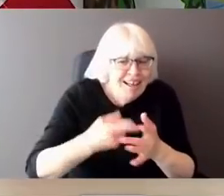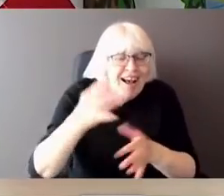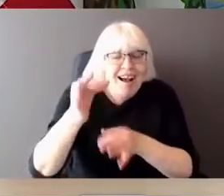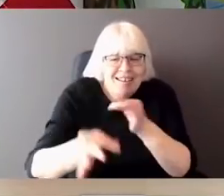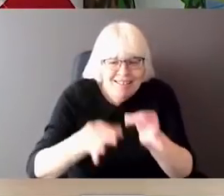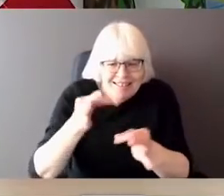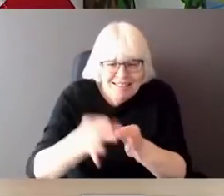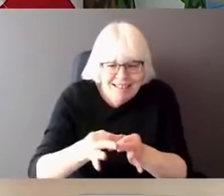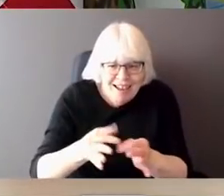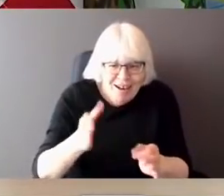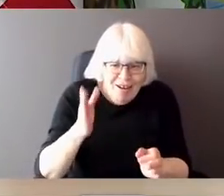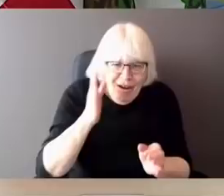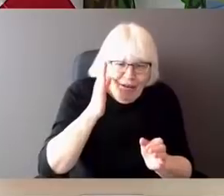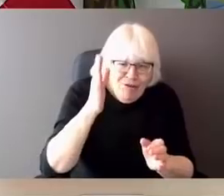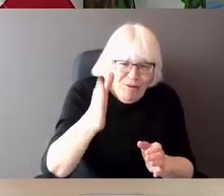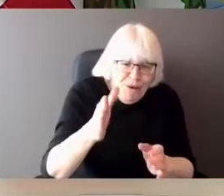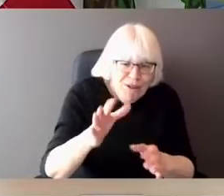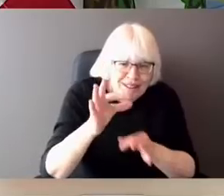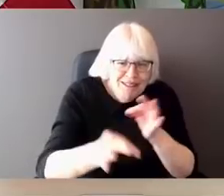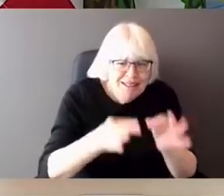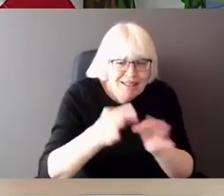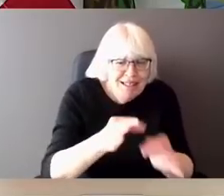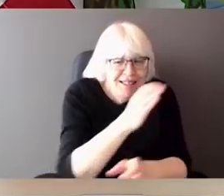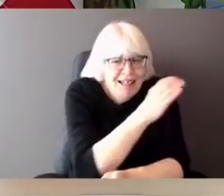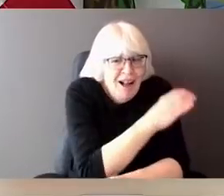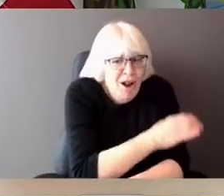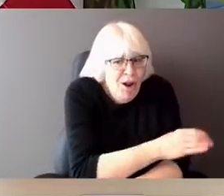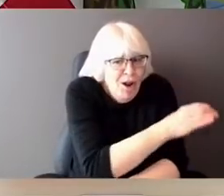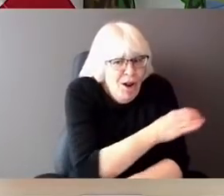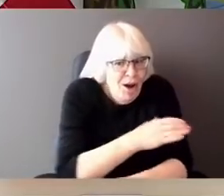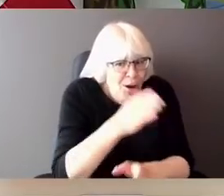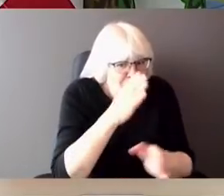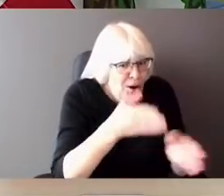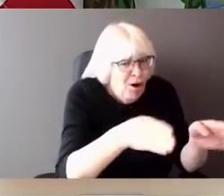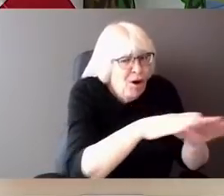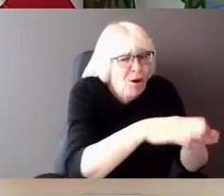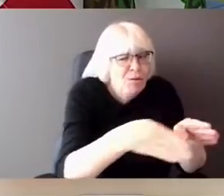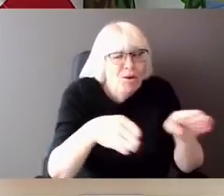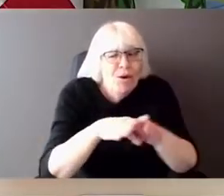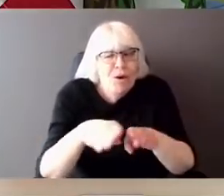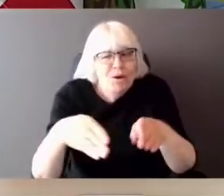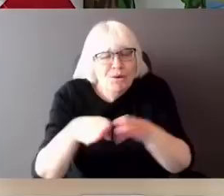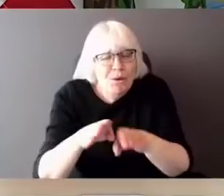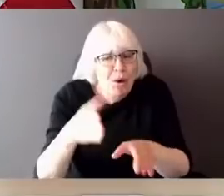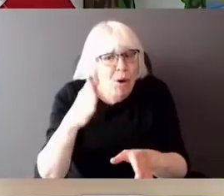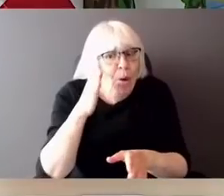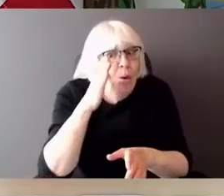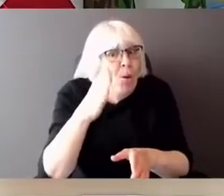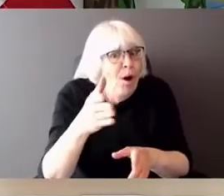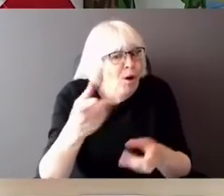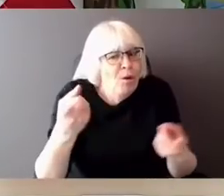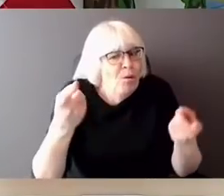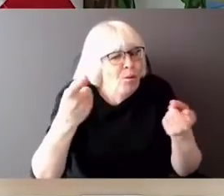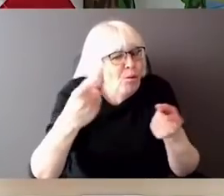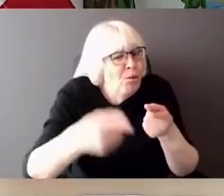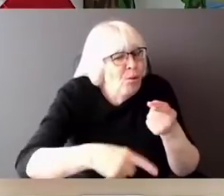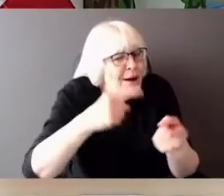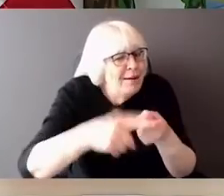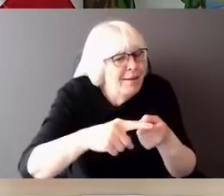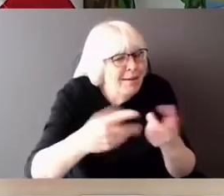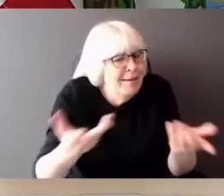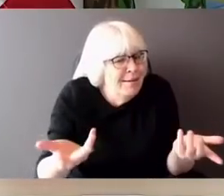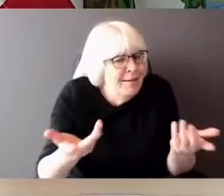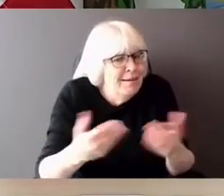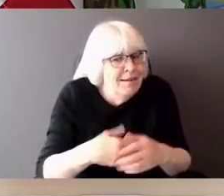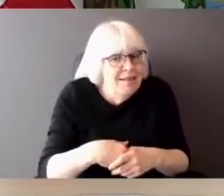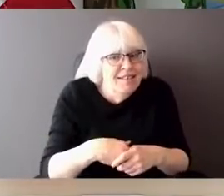know, treating COVID like the flu, like influenza? Well, Louise, that is absolutely where, as part of the transition, that's also part of